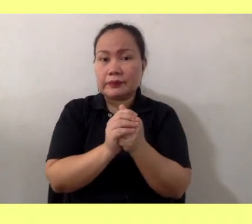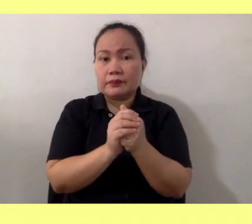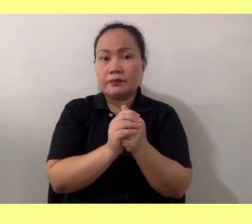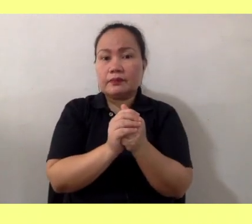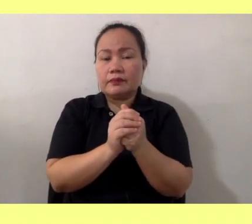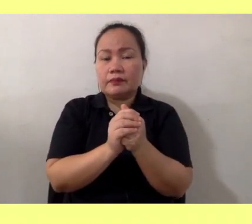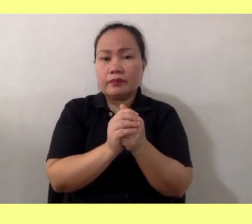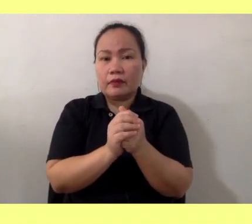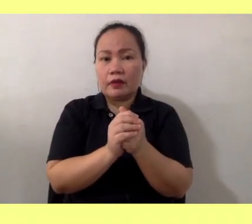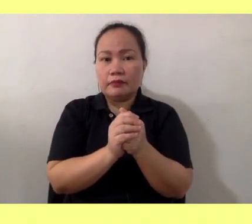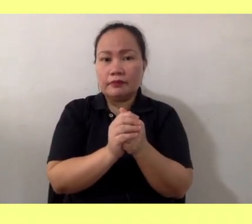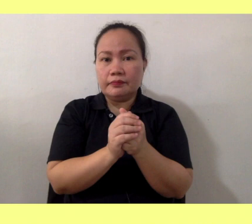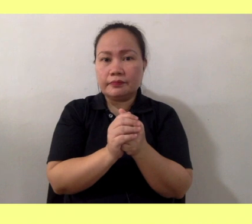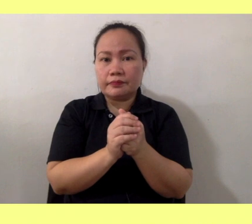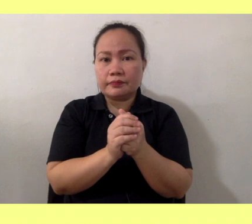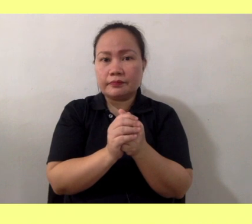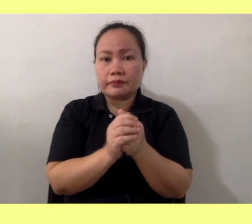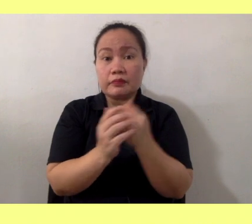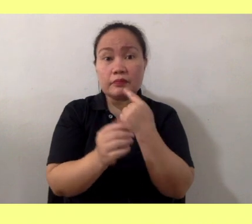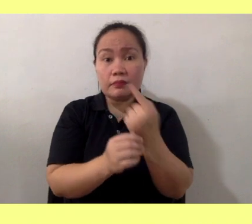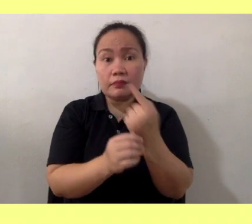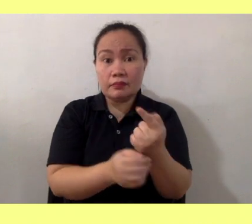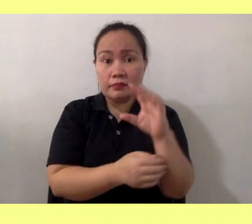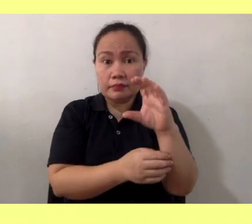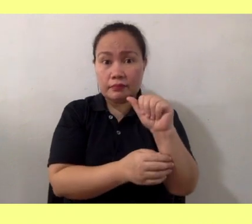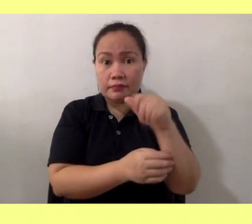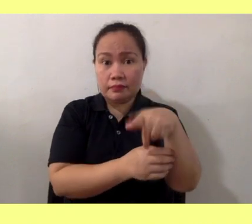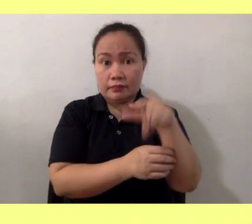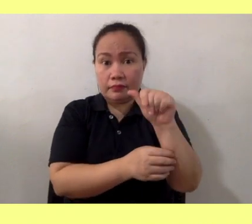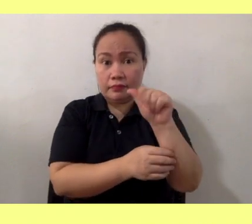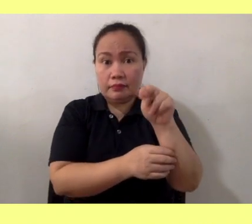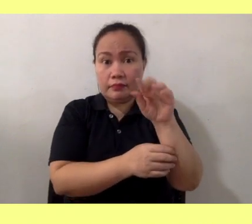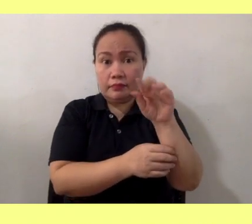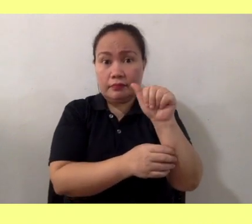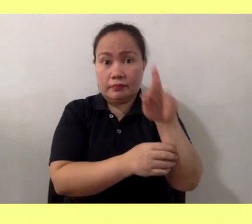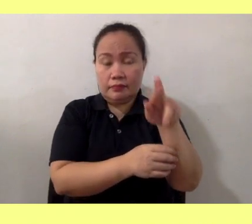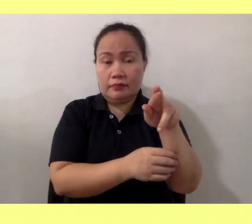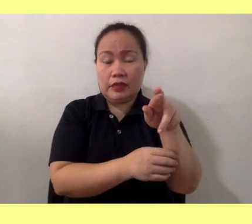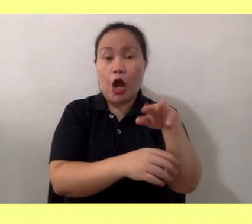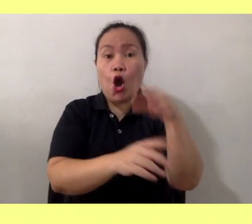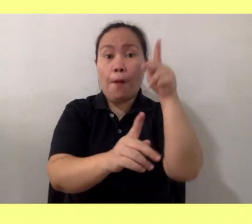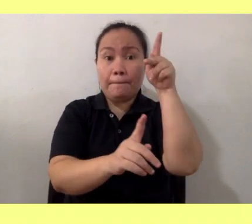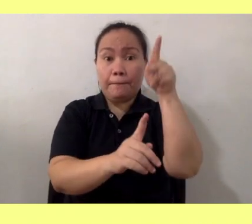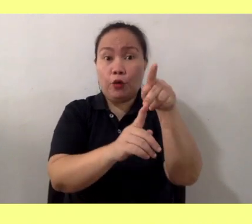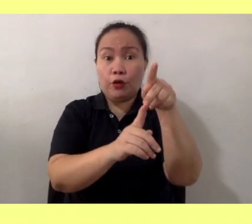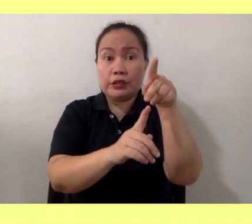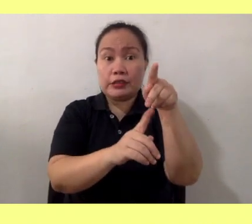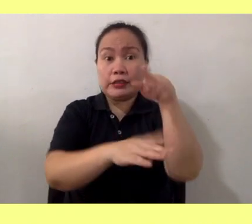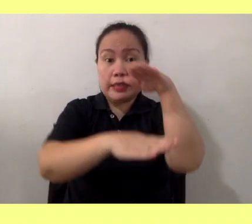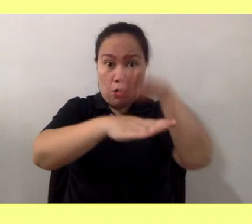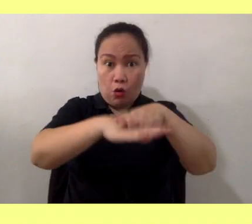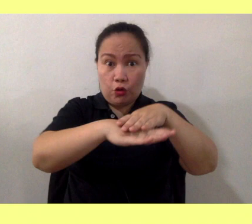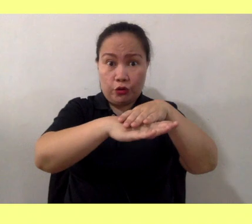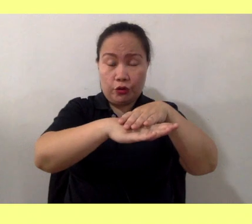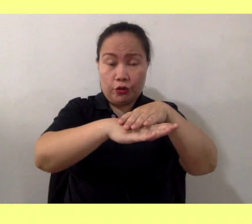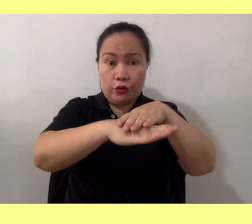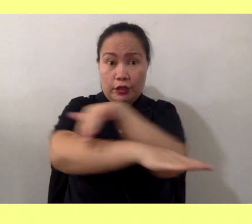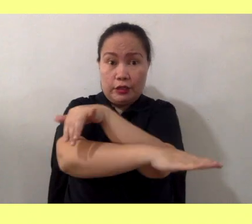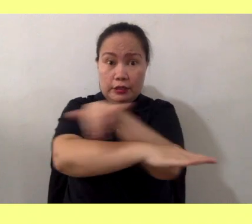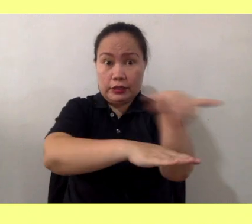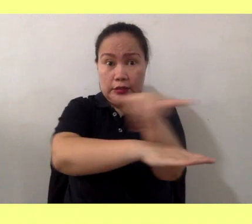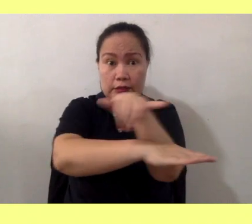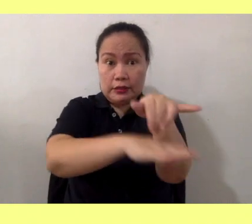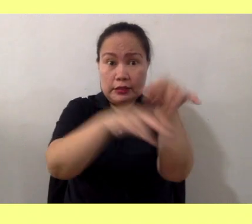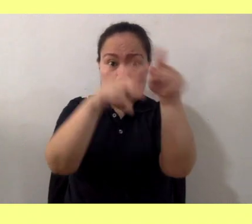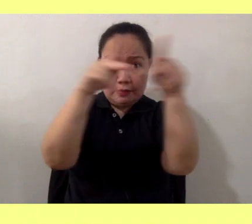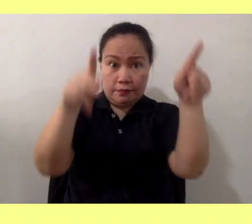and non-coplanar. So, pag sinabi natin coplanar points, these are points that lie in the same plane. So,